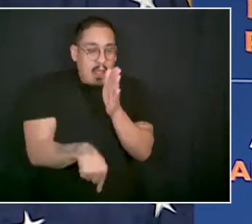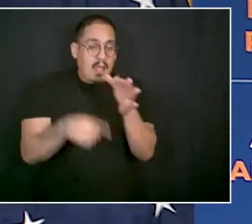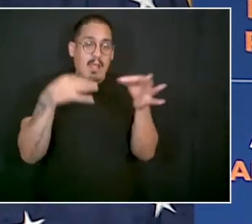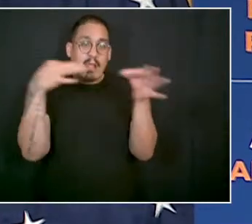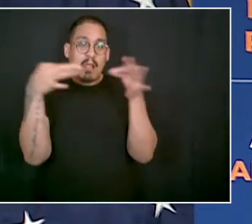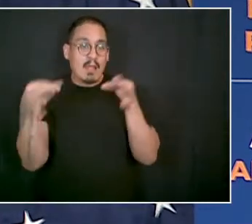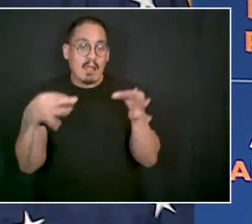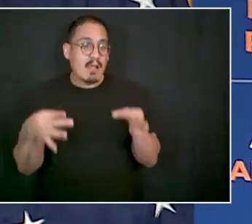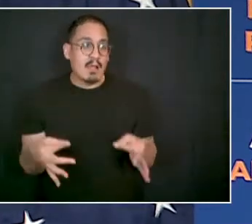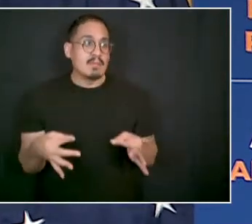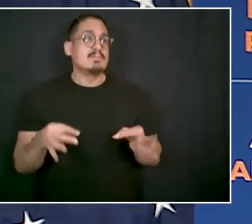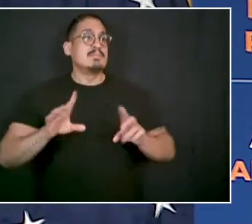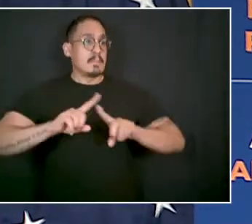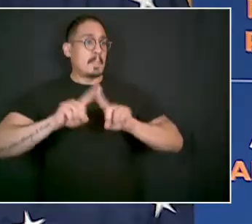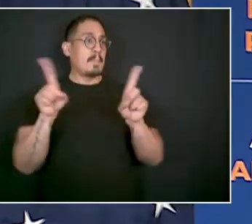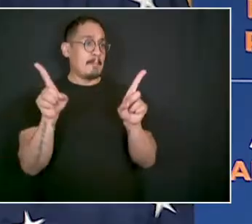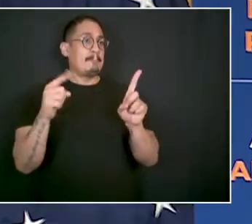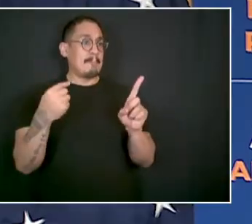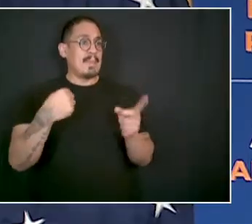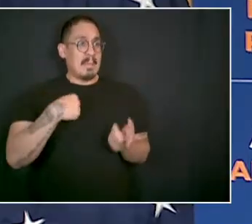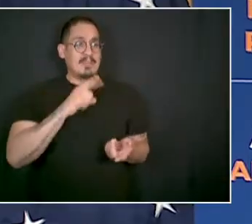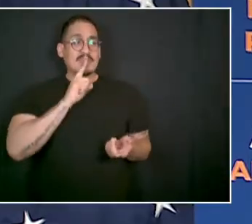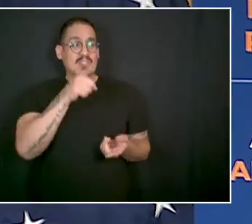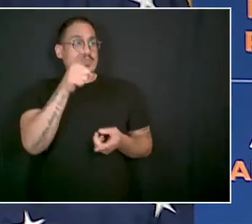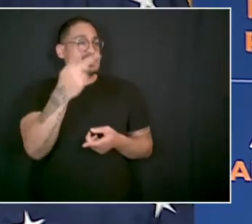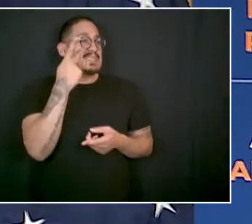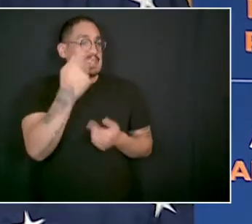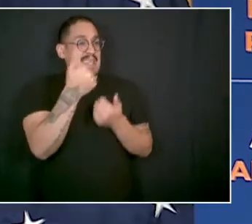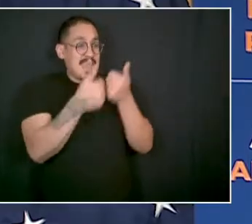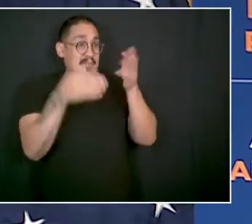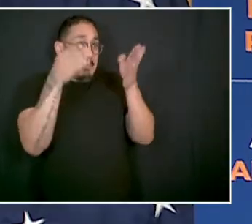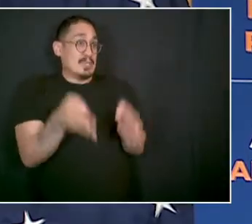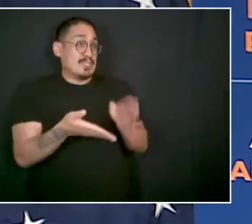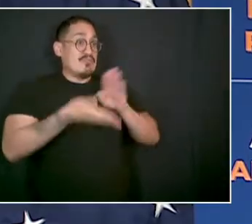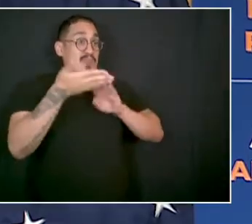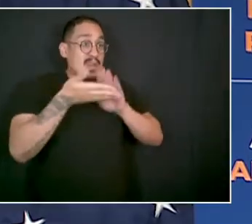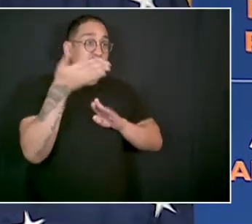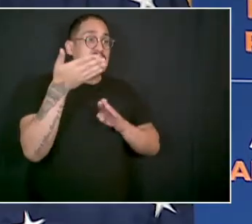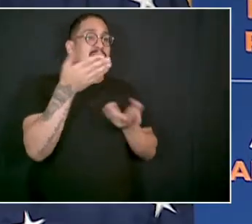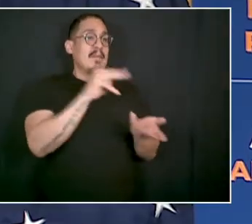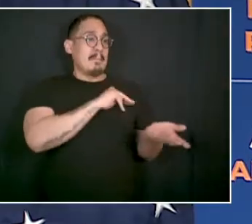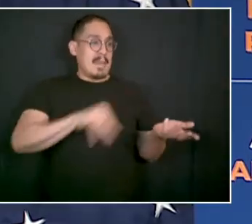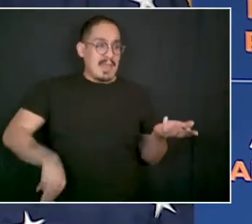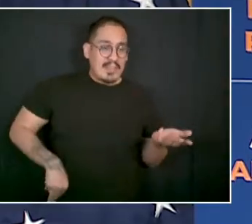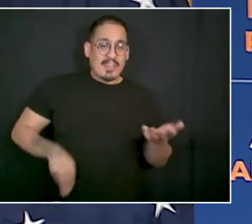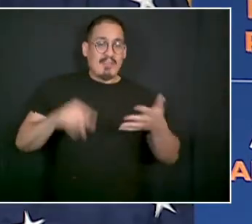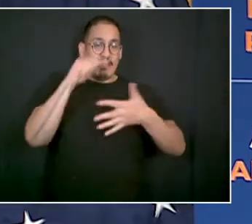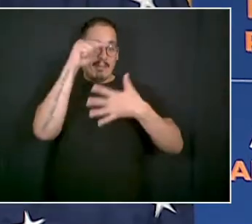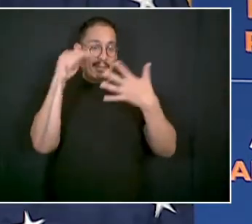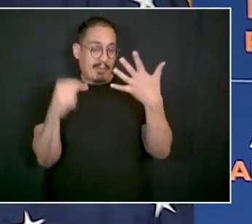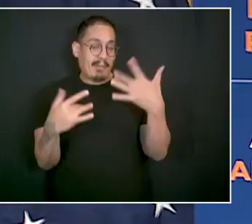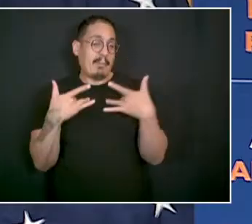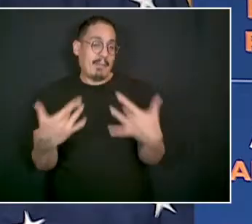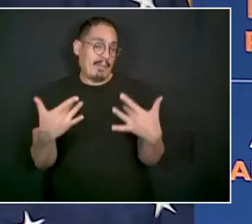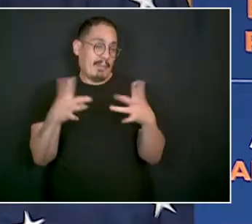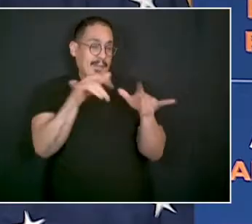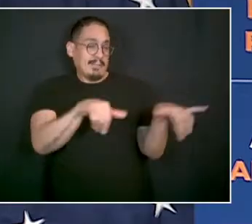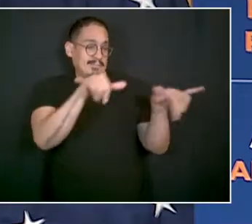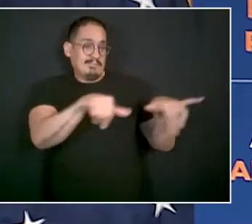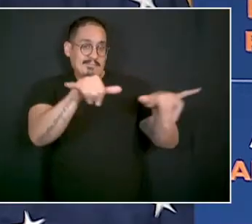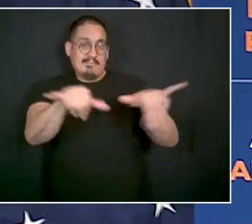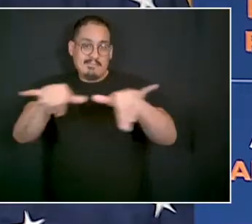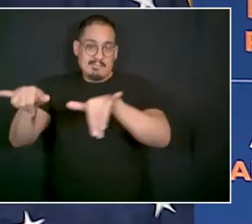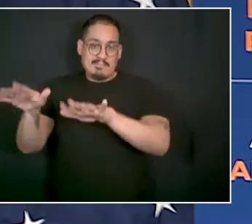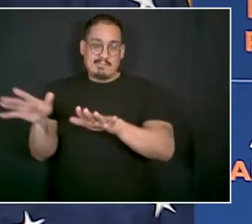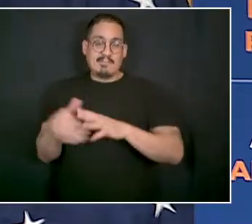them, and if you did, you're probably the unique New Yorker because no one else has done. When you petition,